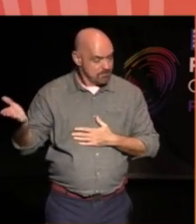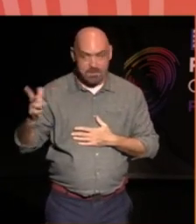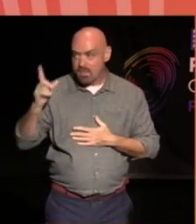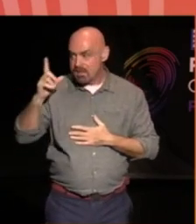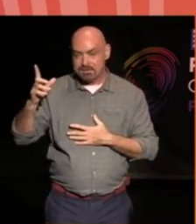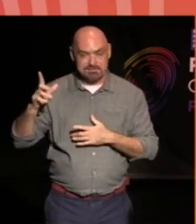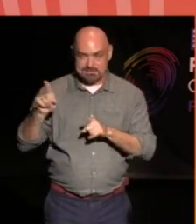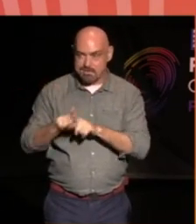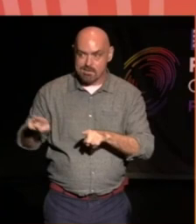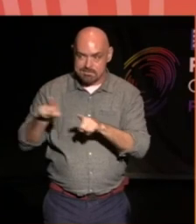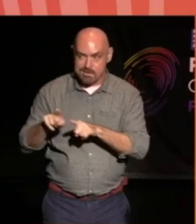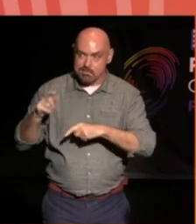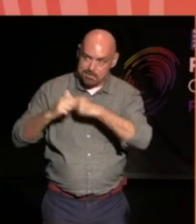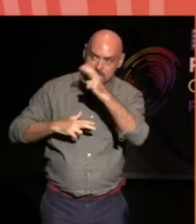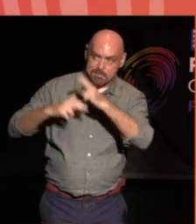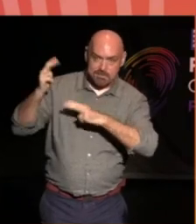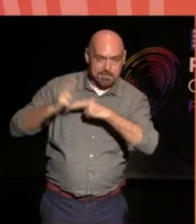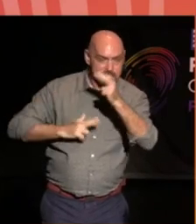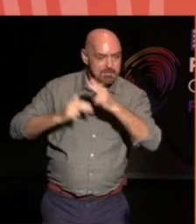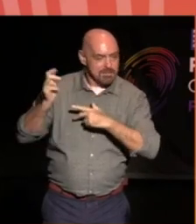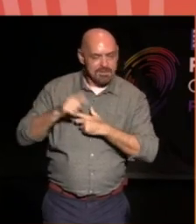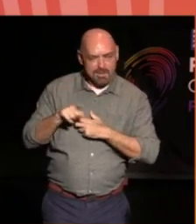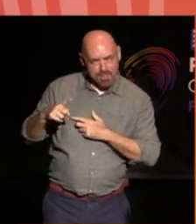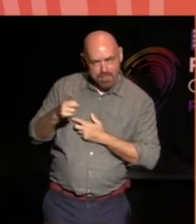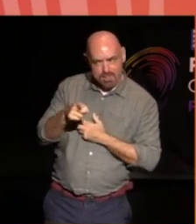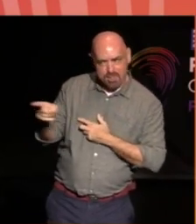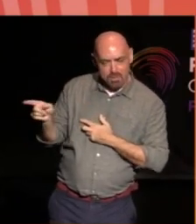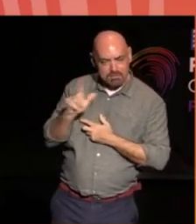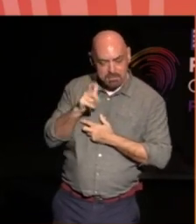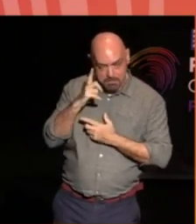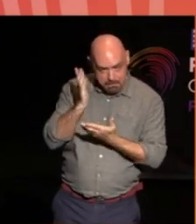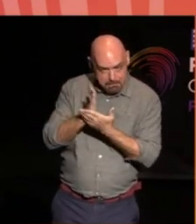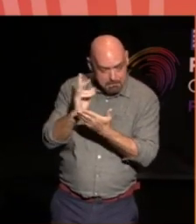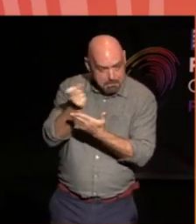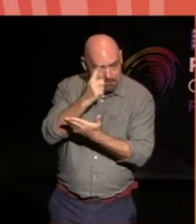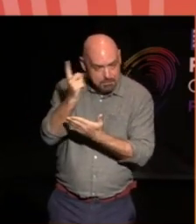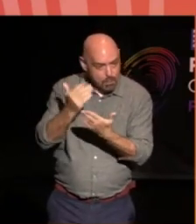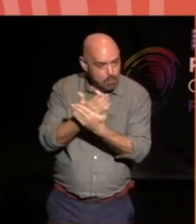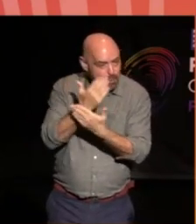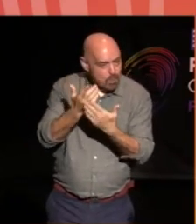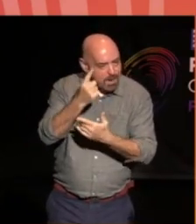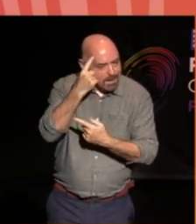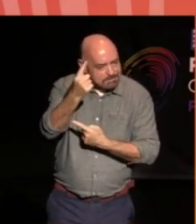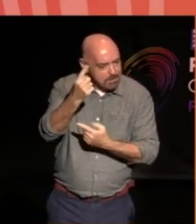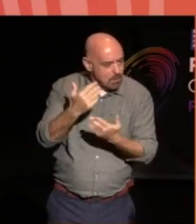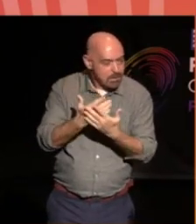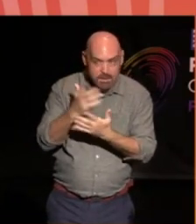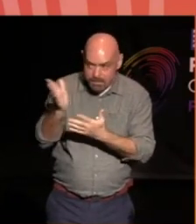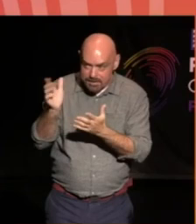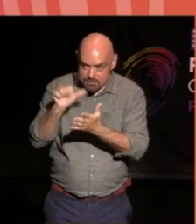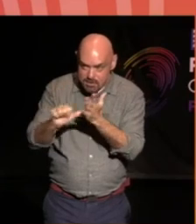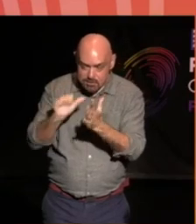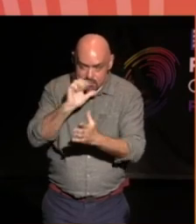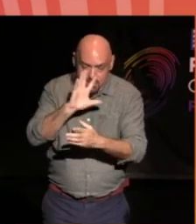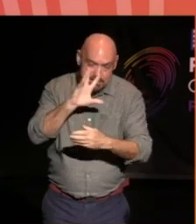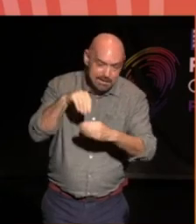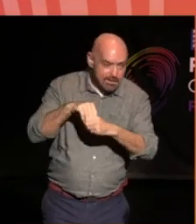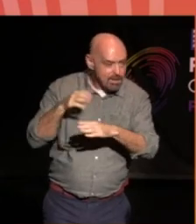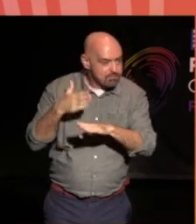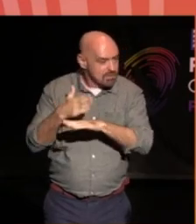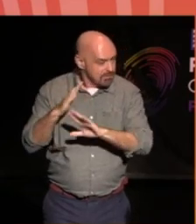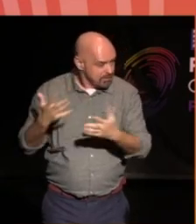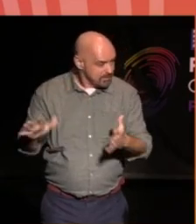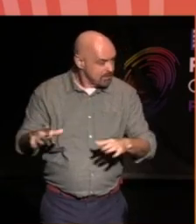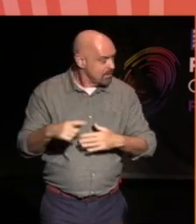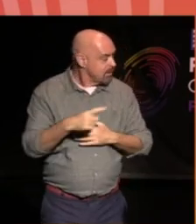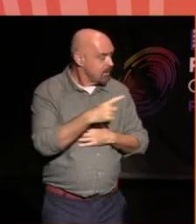for such a long time, how much are people now starting to understand these new ideas and actually being able to implement them? Yep.